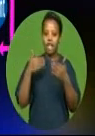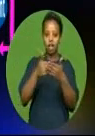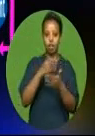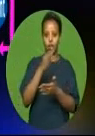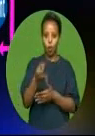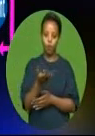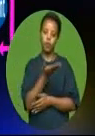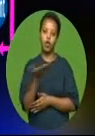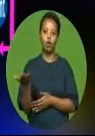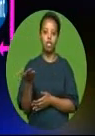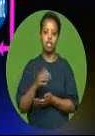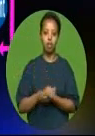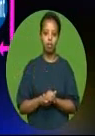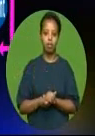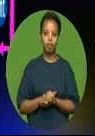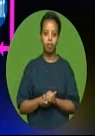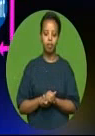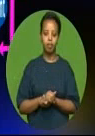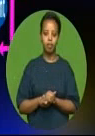of goods.